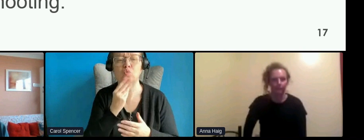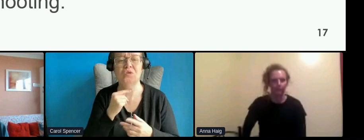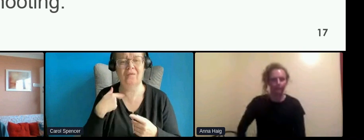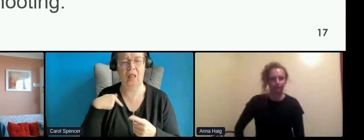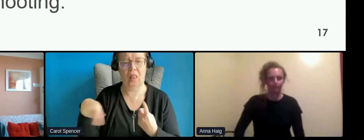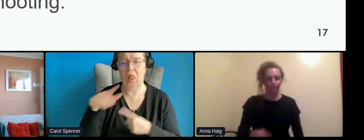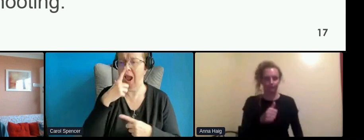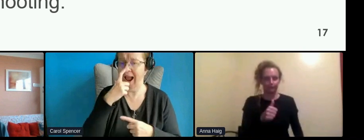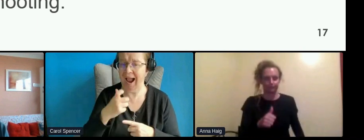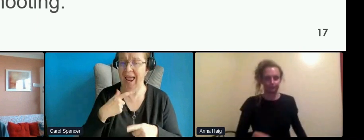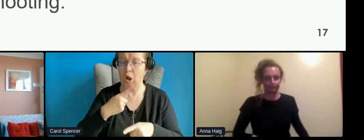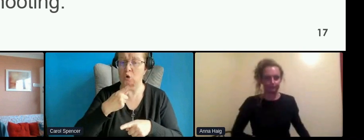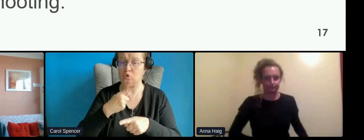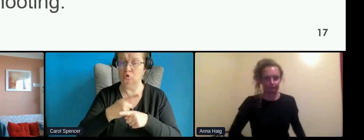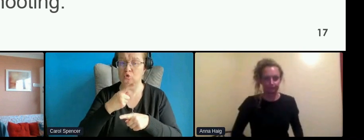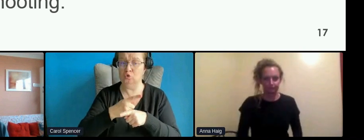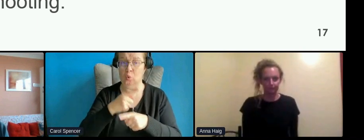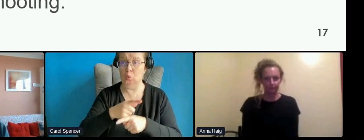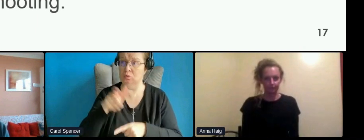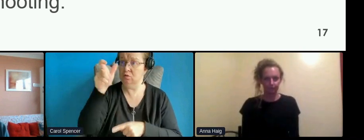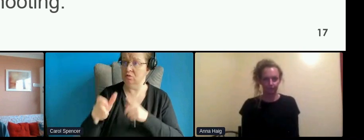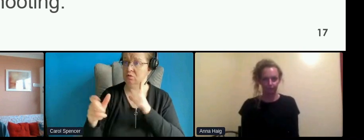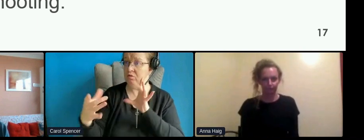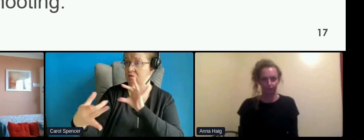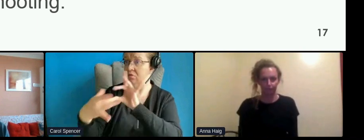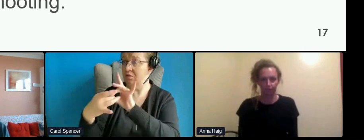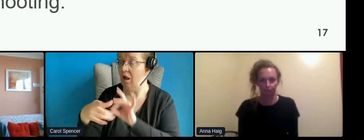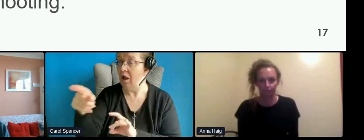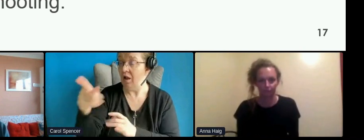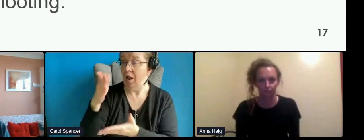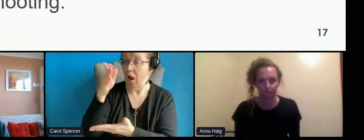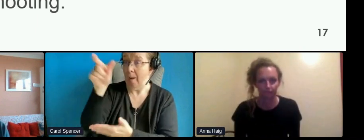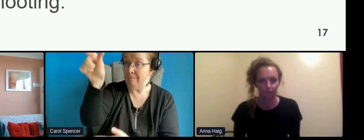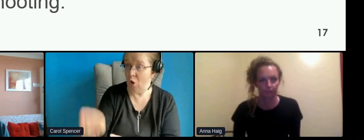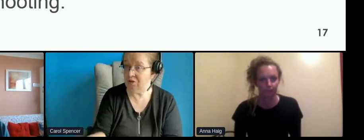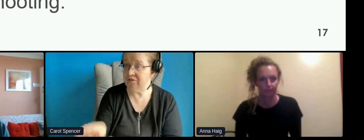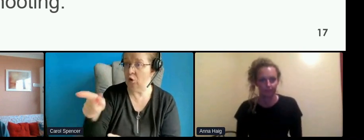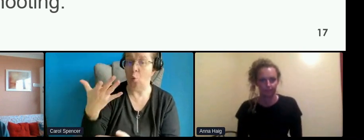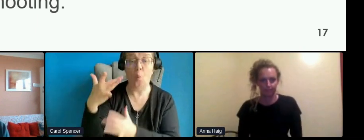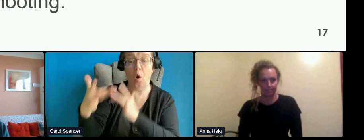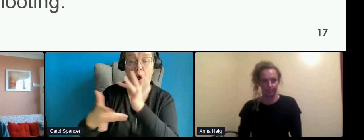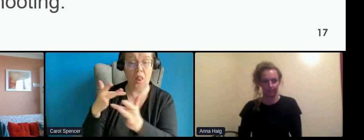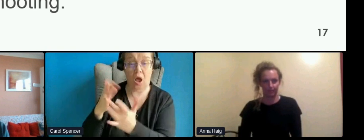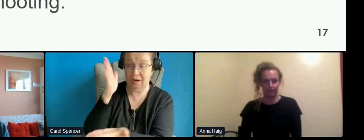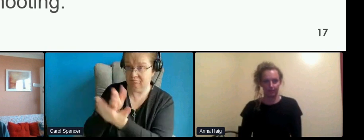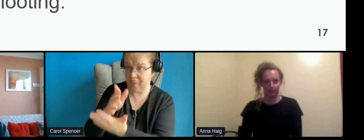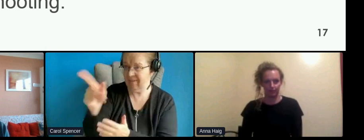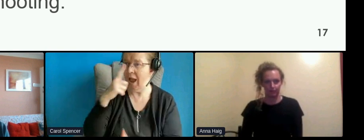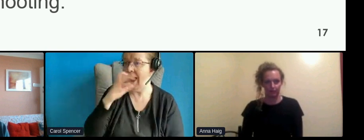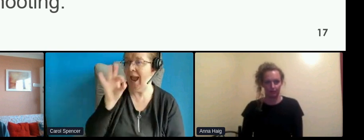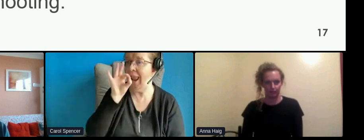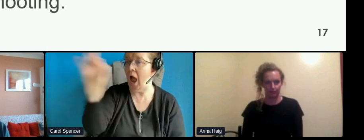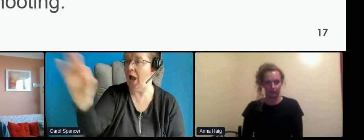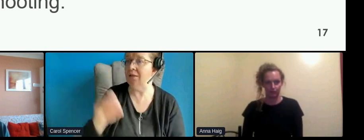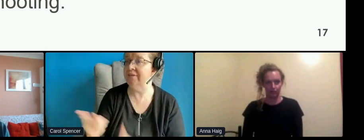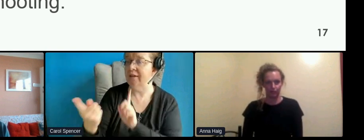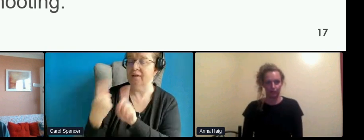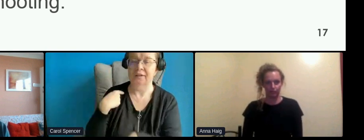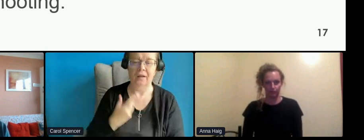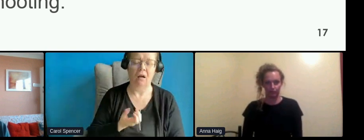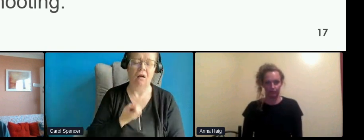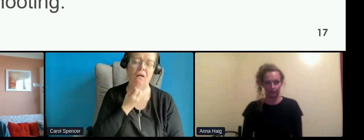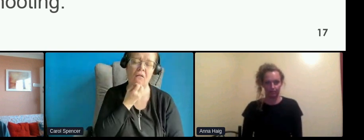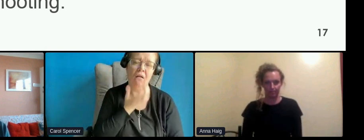when they were able to get through to someone, either in person or online, who they could just ask their questions to.